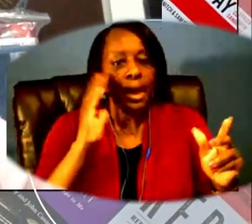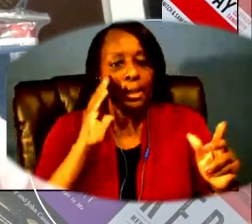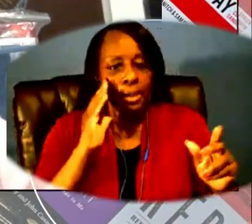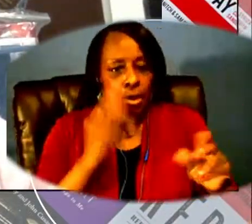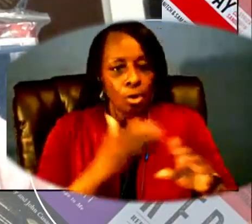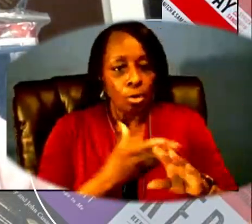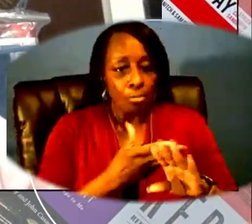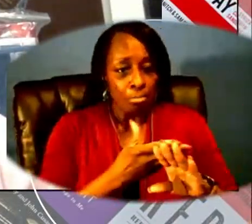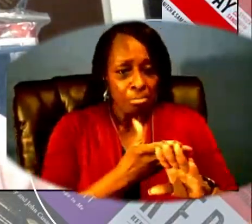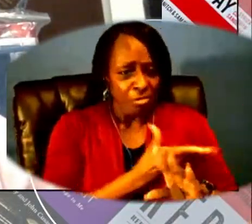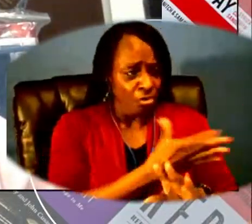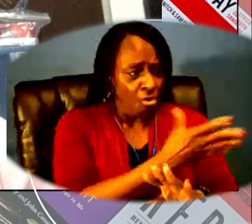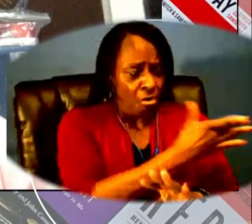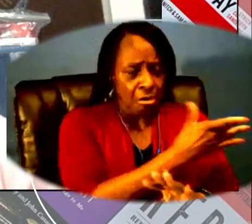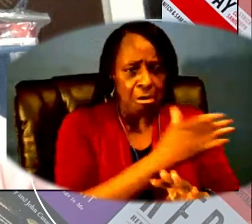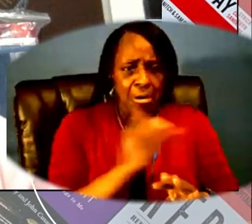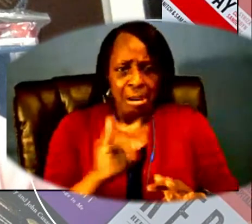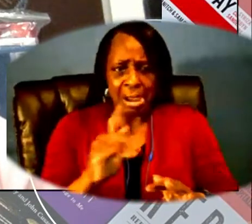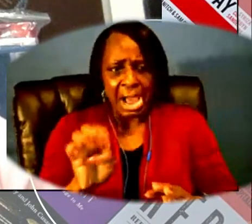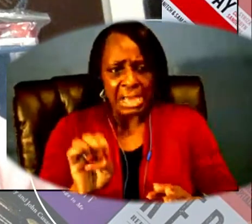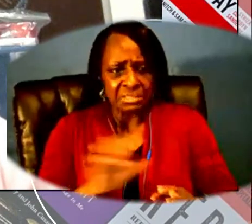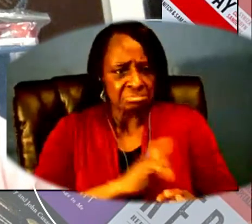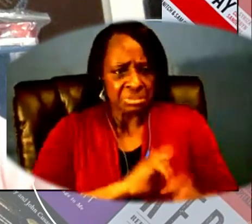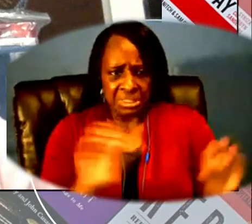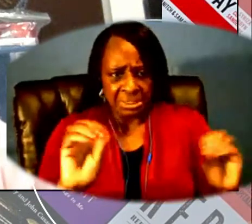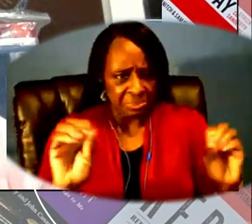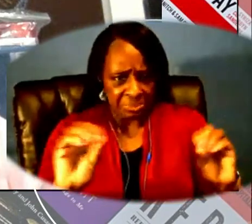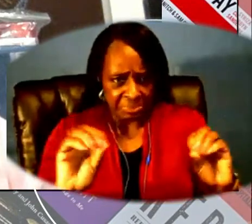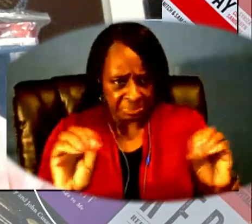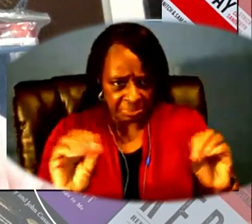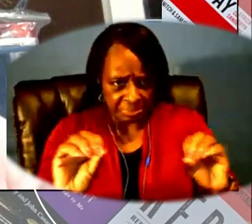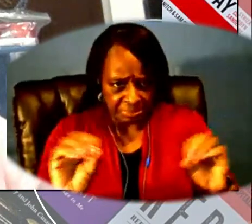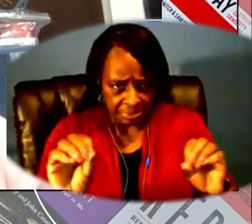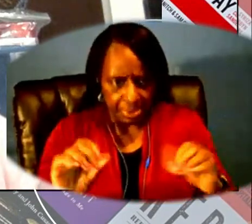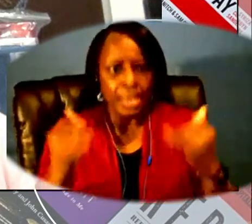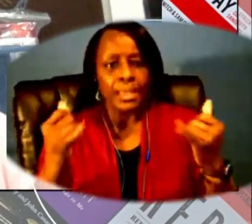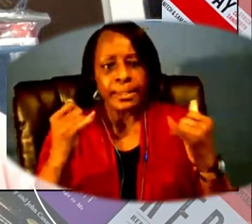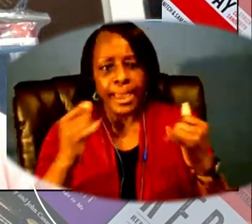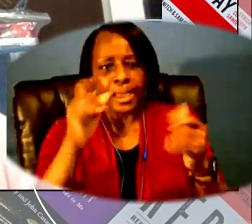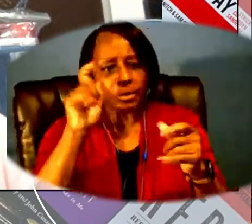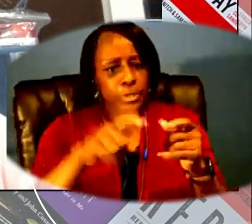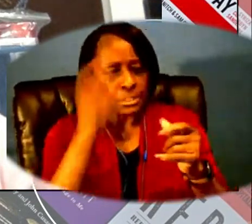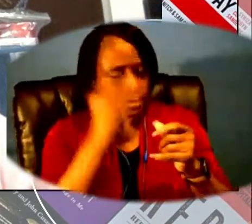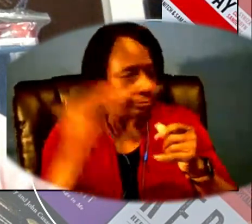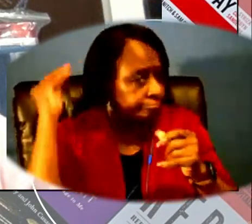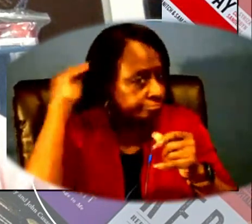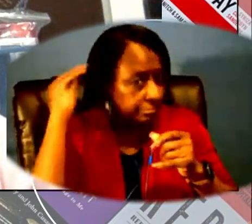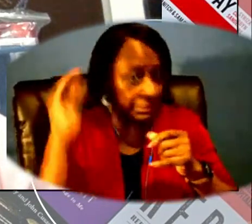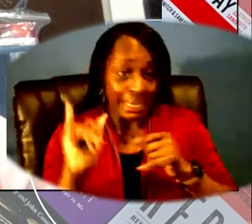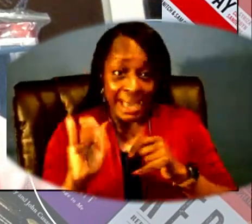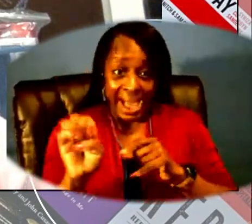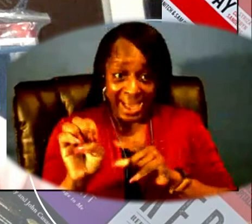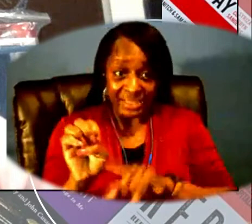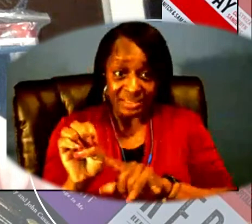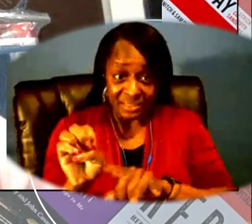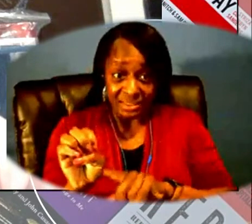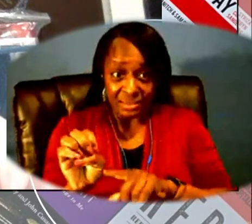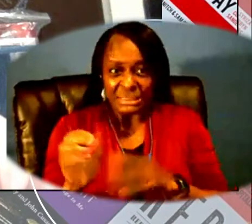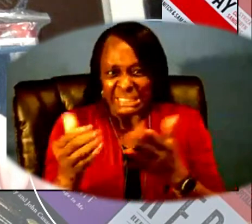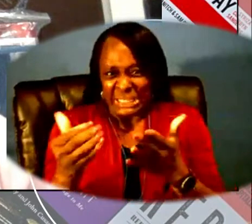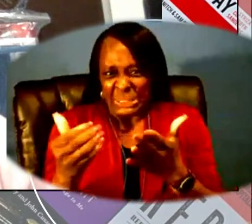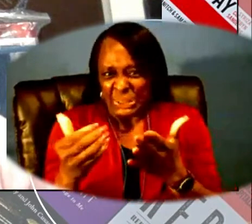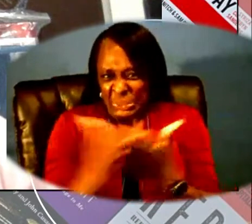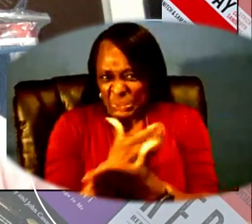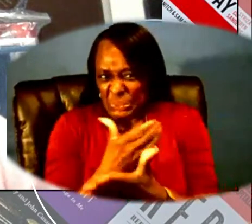even existed, right? And I think we also have to be grounded and keep that in mind, that ICE is actually a fairly new